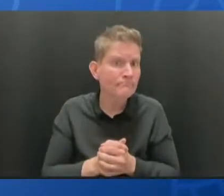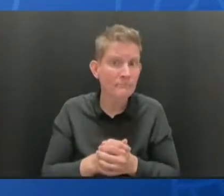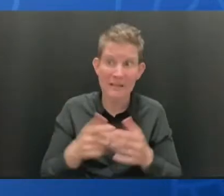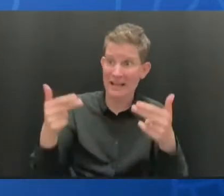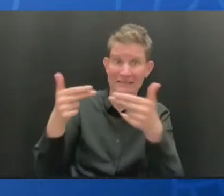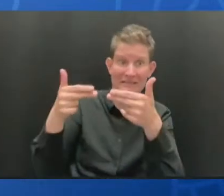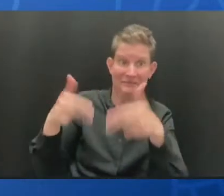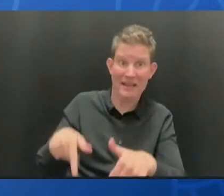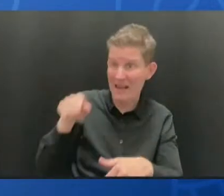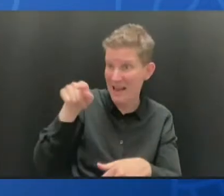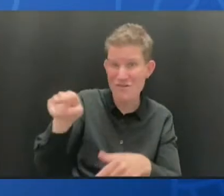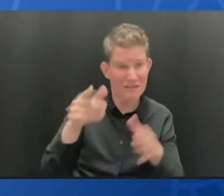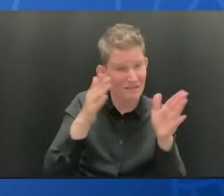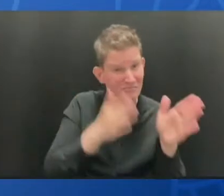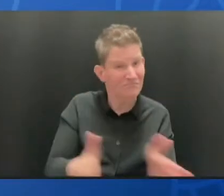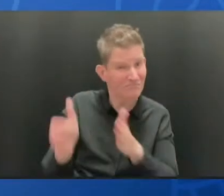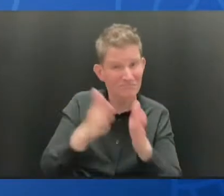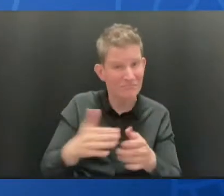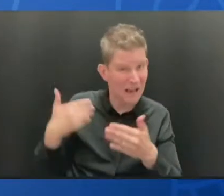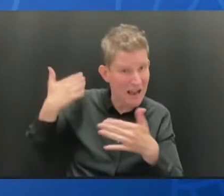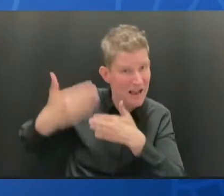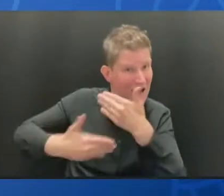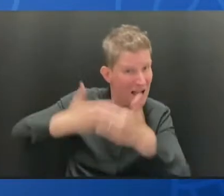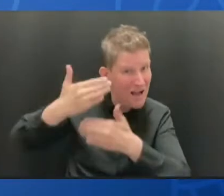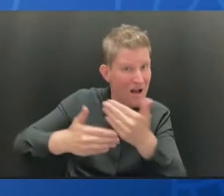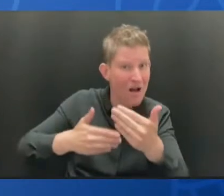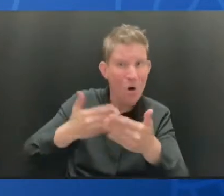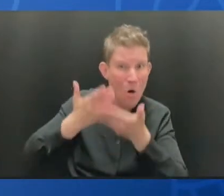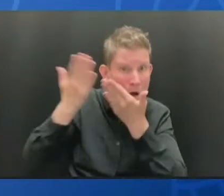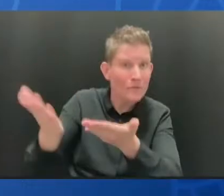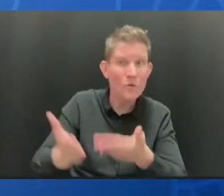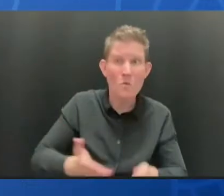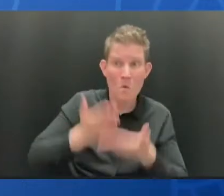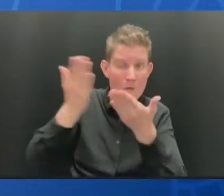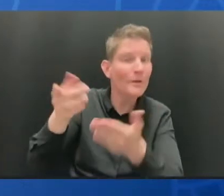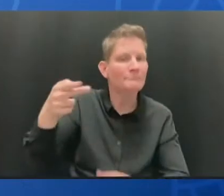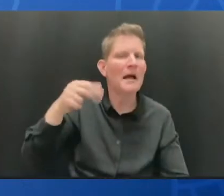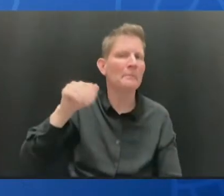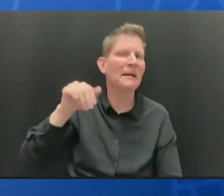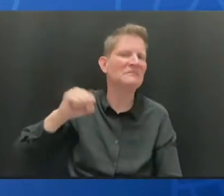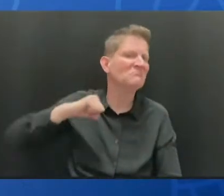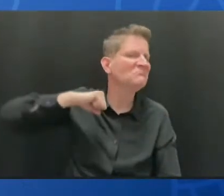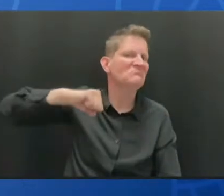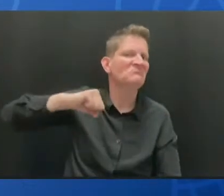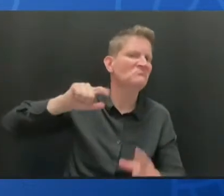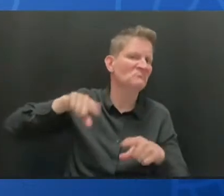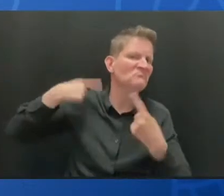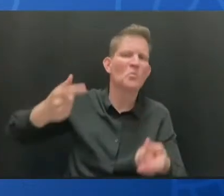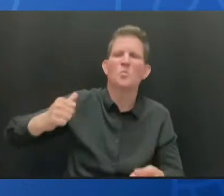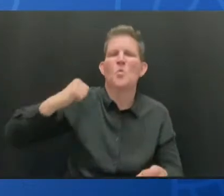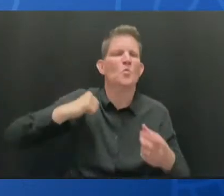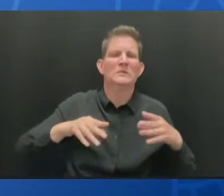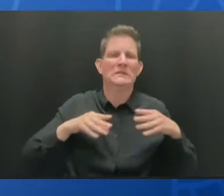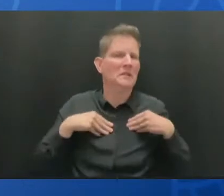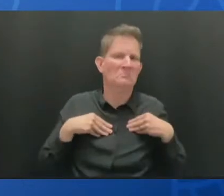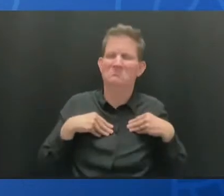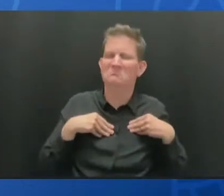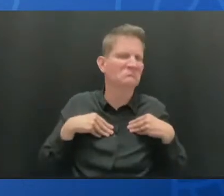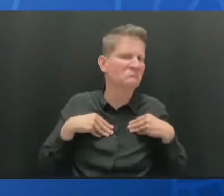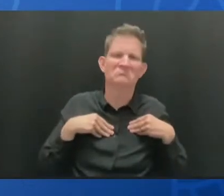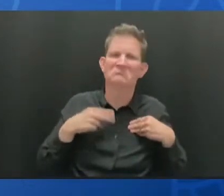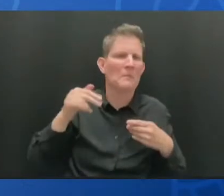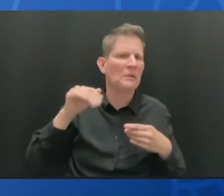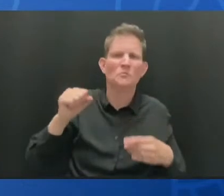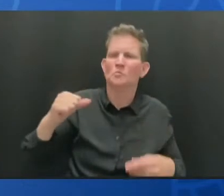offered, which they continually refused to accept, continued to hold hostages, as they still continue to not just